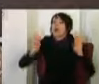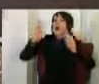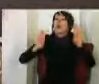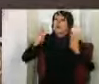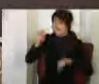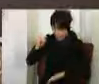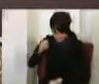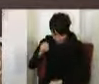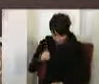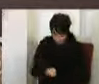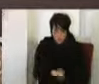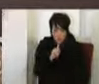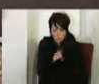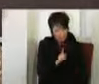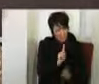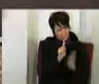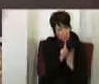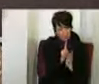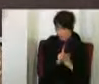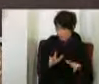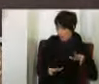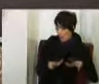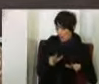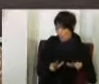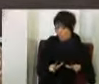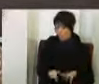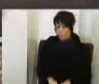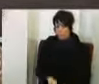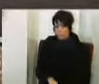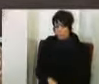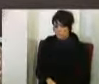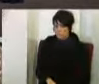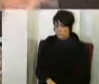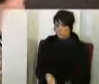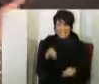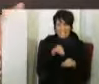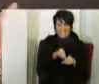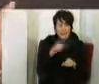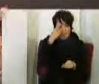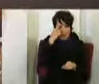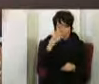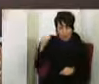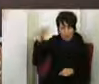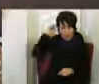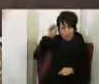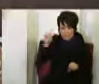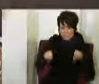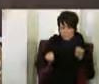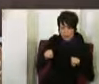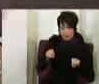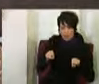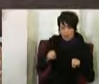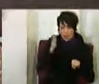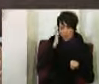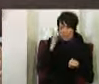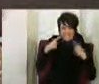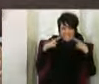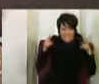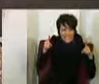And I'm sure that in those moments, we too express our own doubt about where this is going, about whether we can fulfill